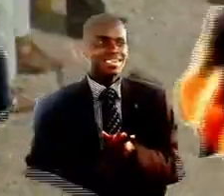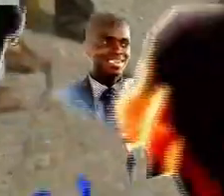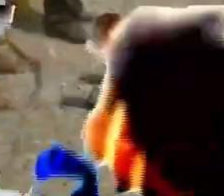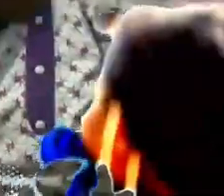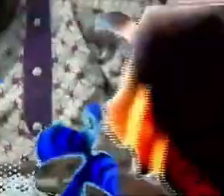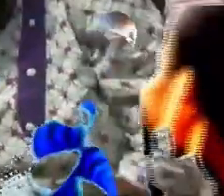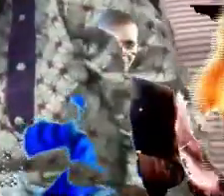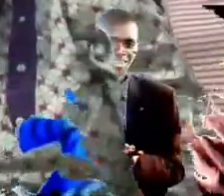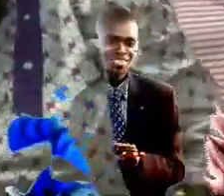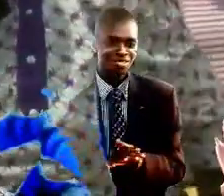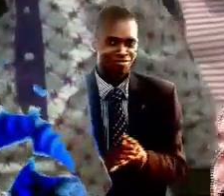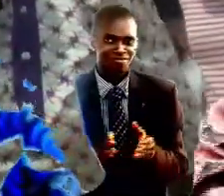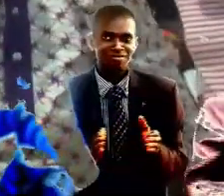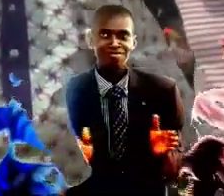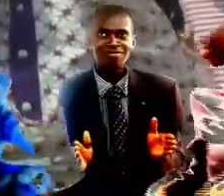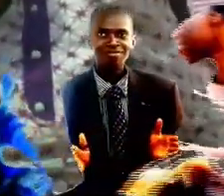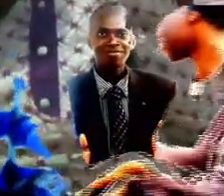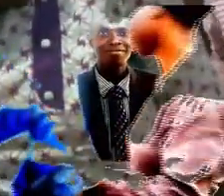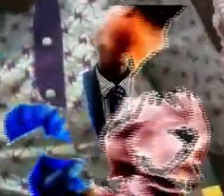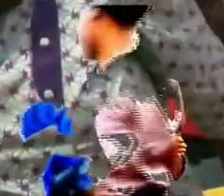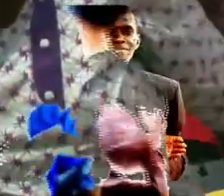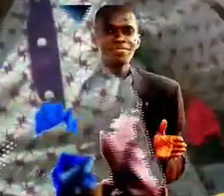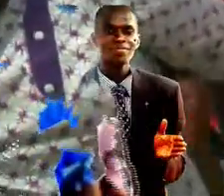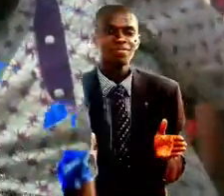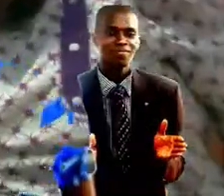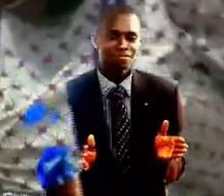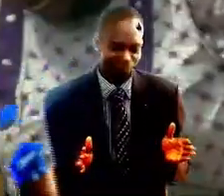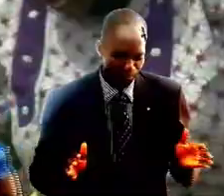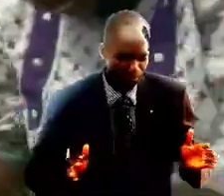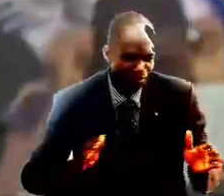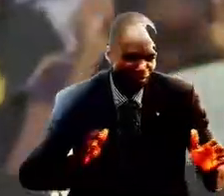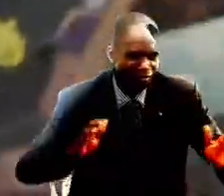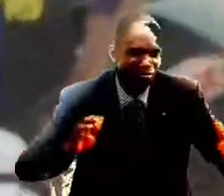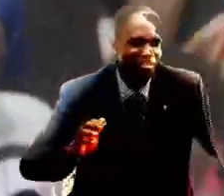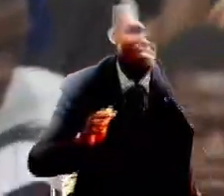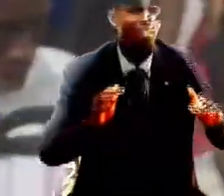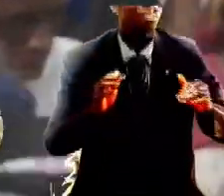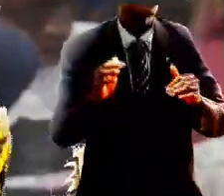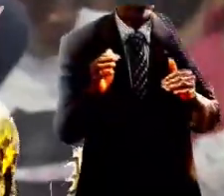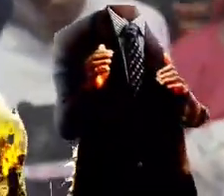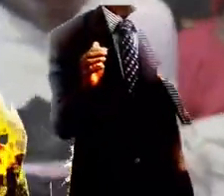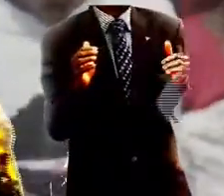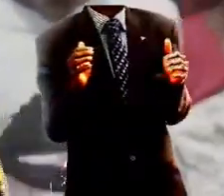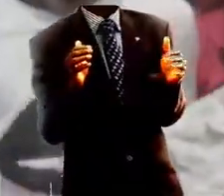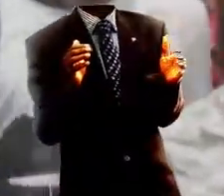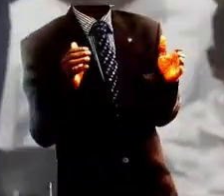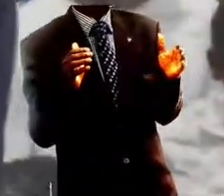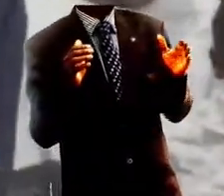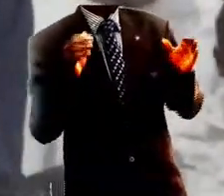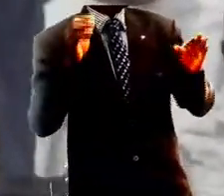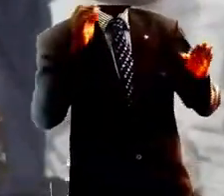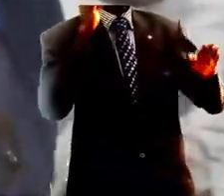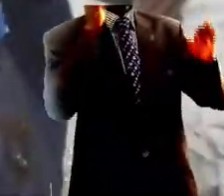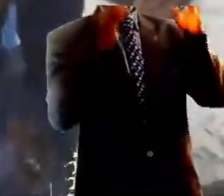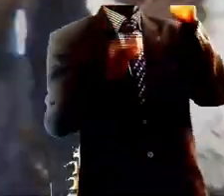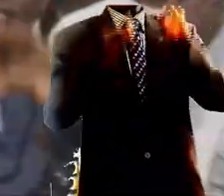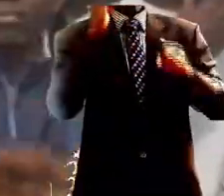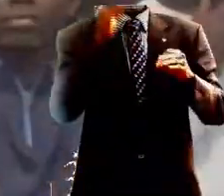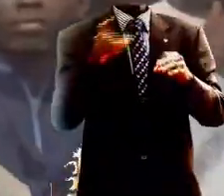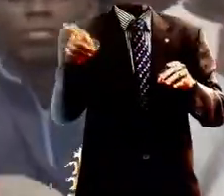have not been with the Lord, if he has not been your advocate, your savior, your shepherd, the omnipotent one in your